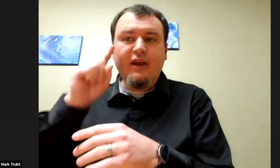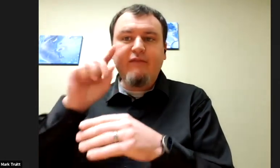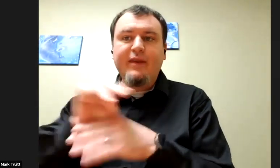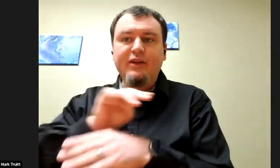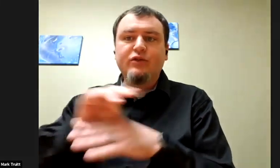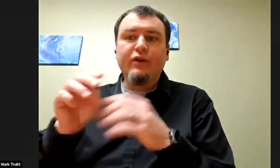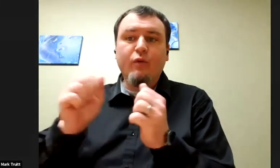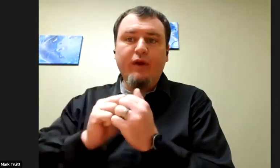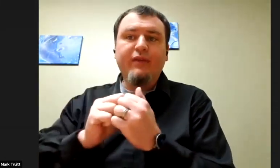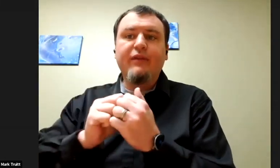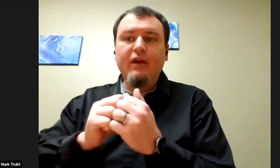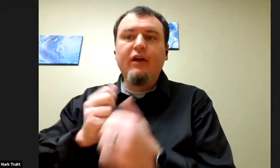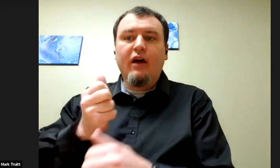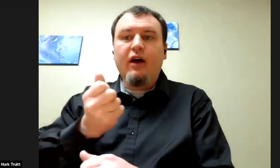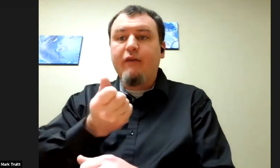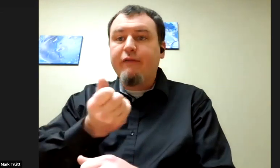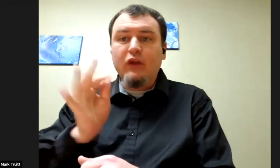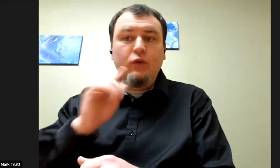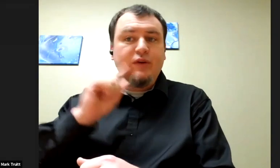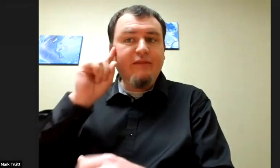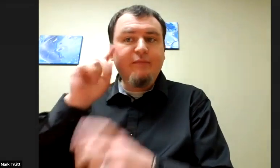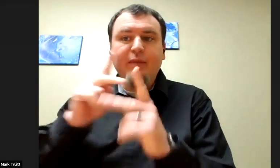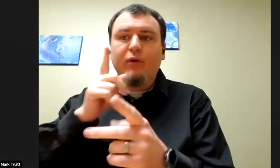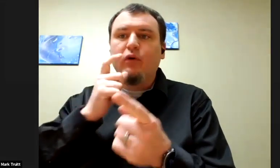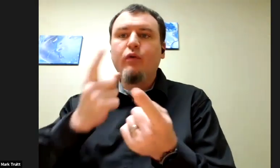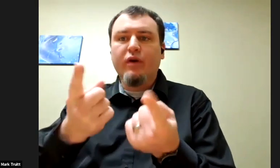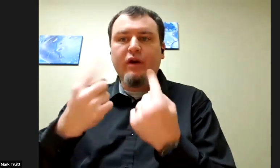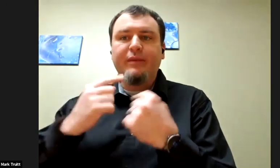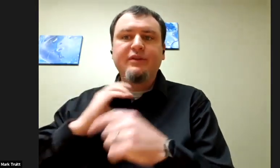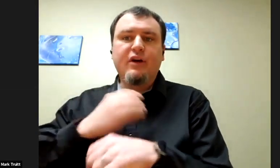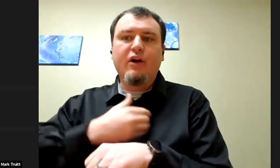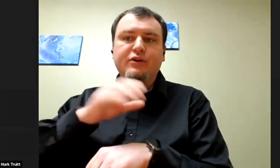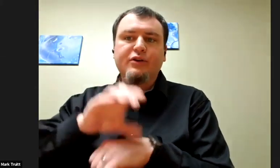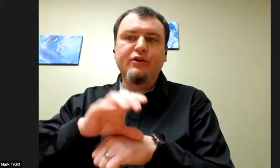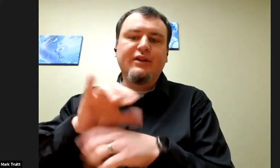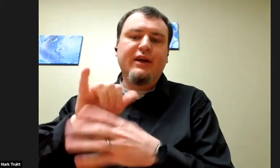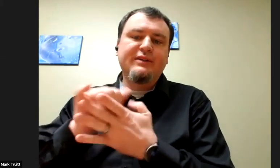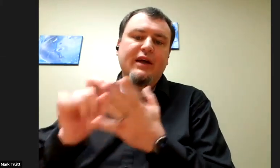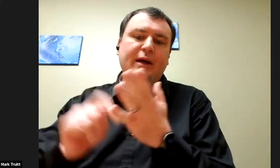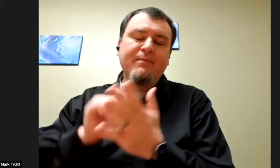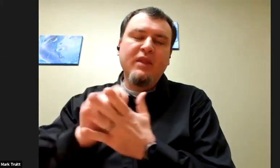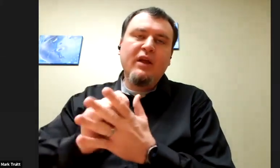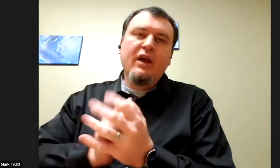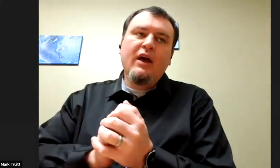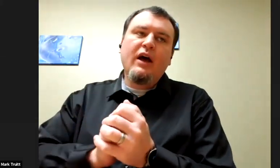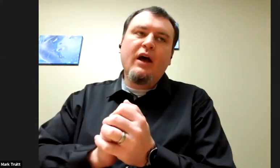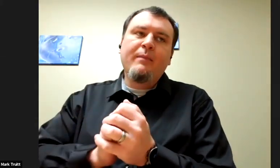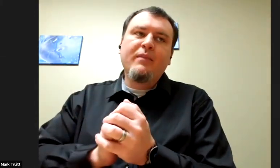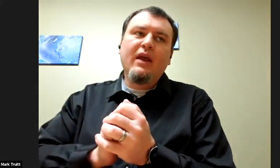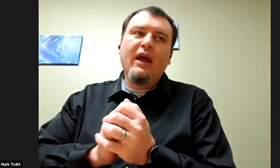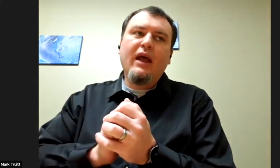starting a deaf ministry with a few deaf people who were coming to our church at that time.